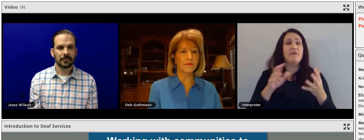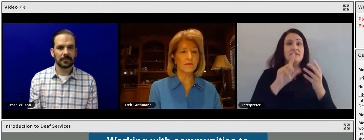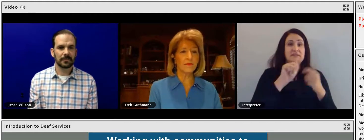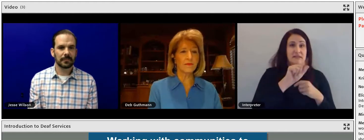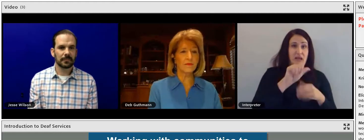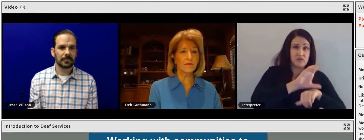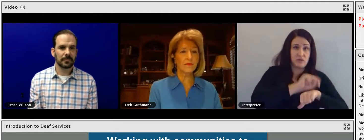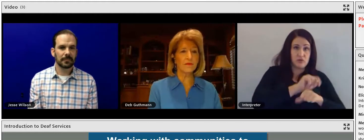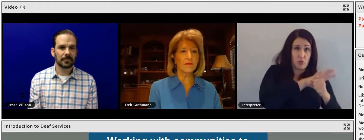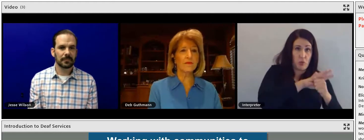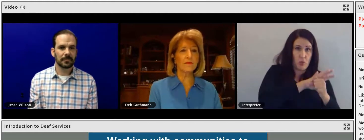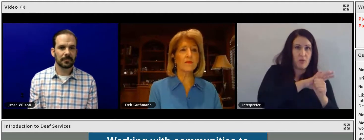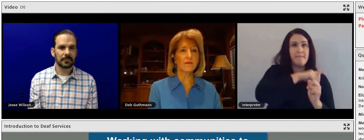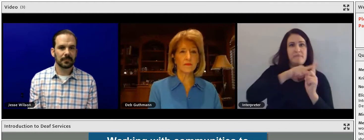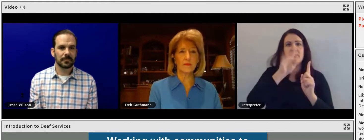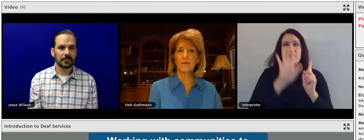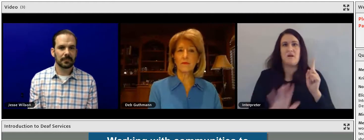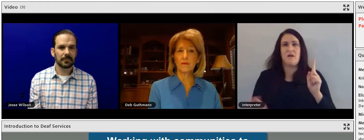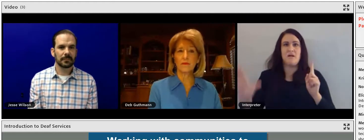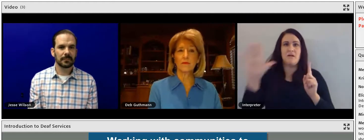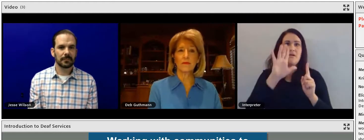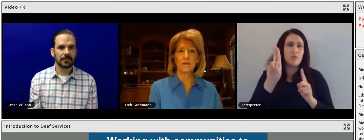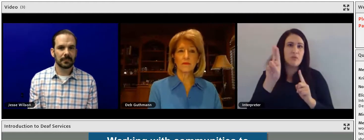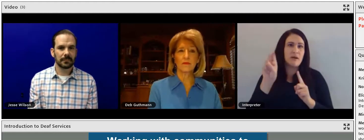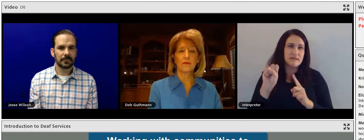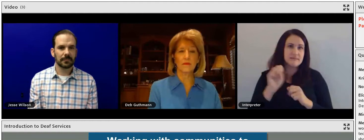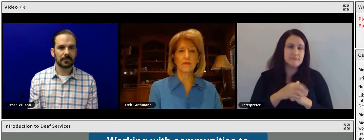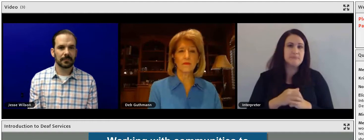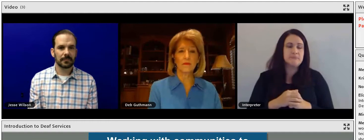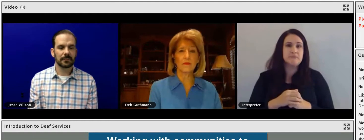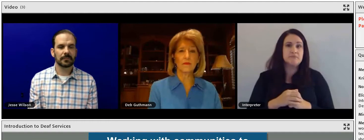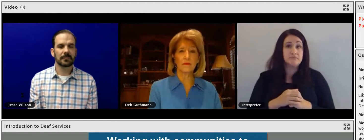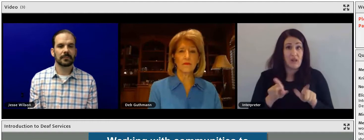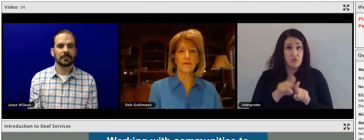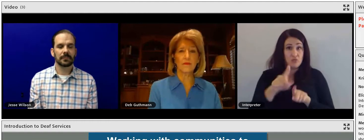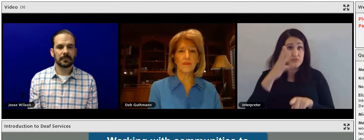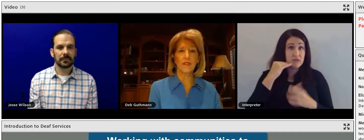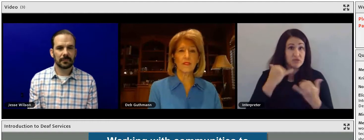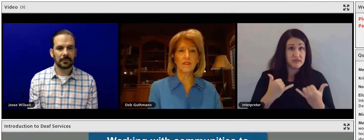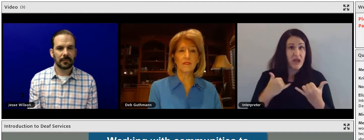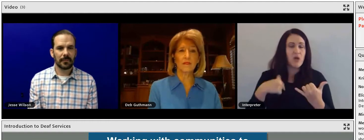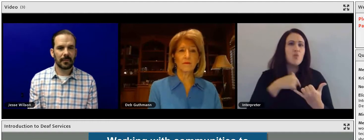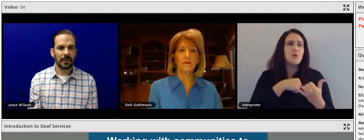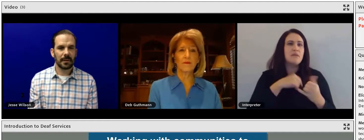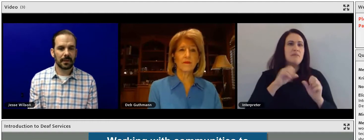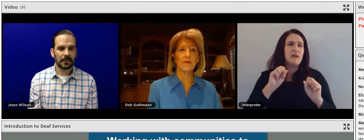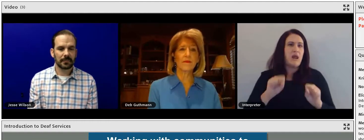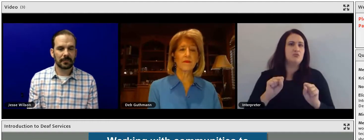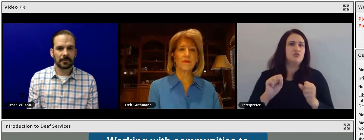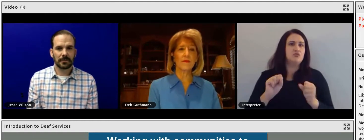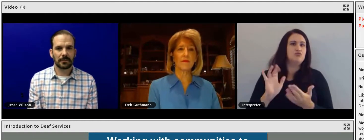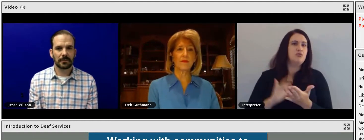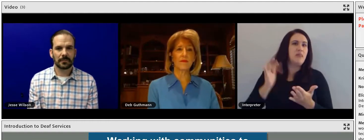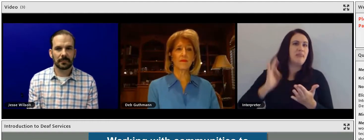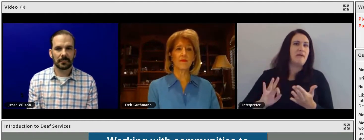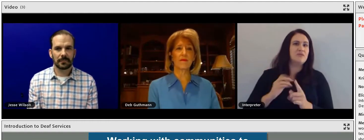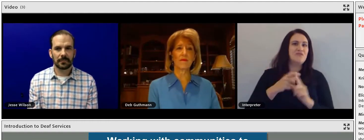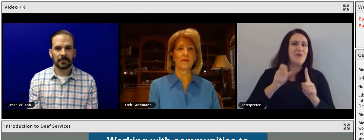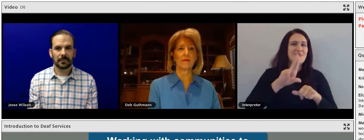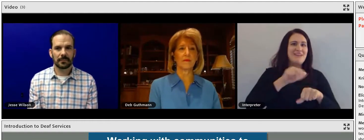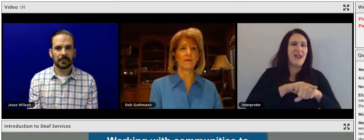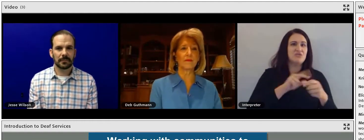locally and nationally. So as you're experiencing today, we've been able to leverage national